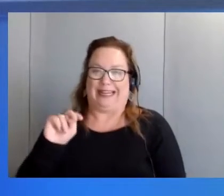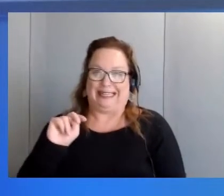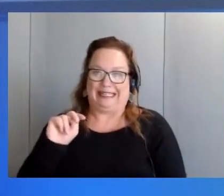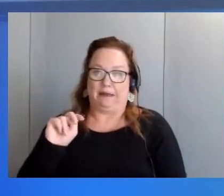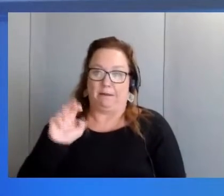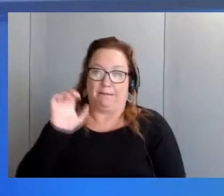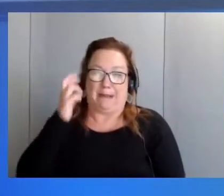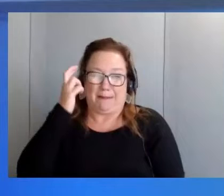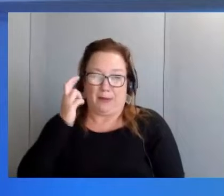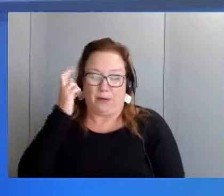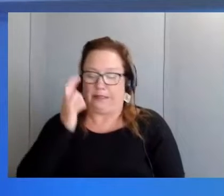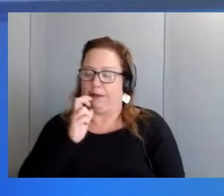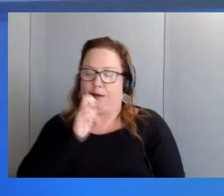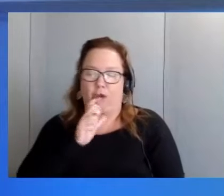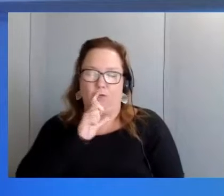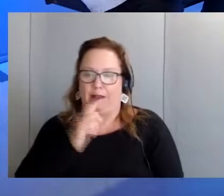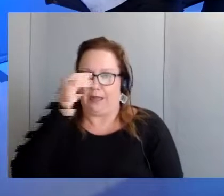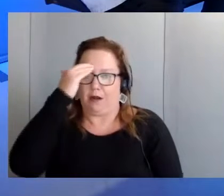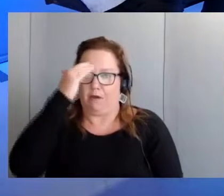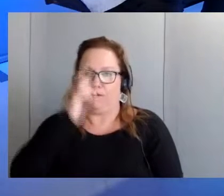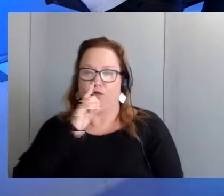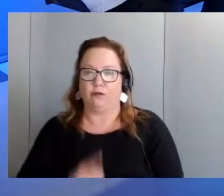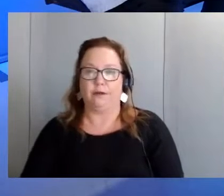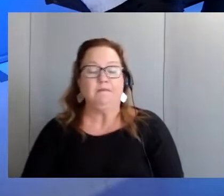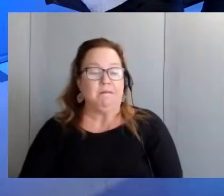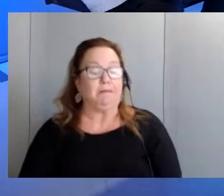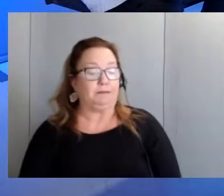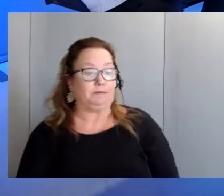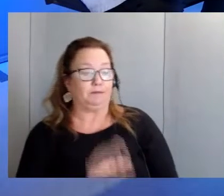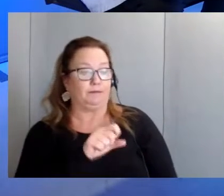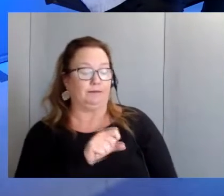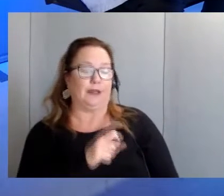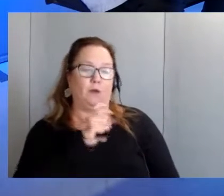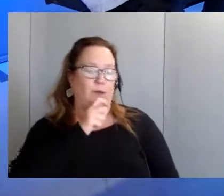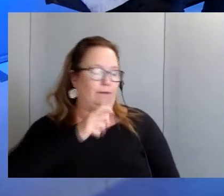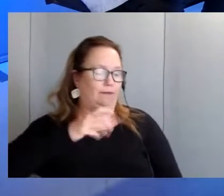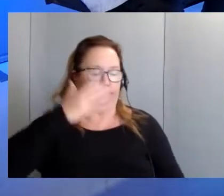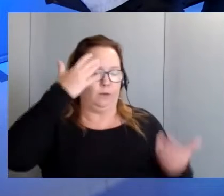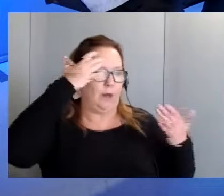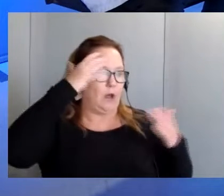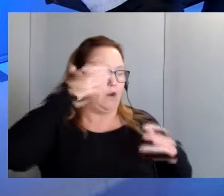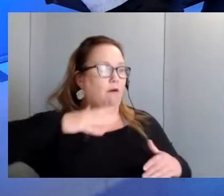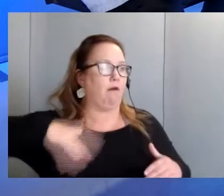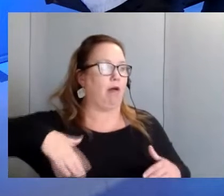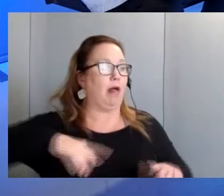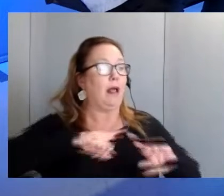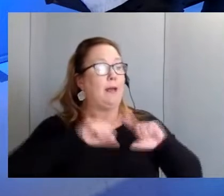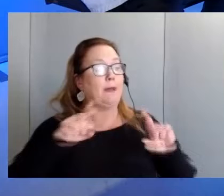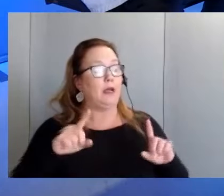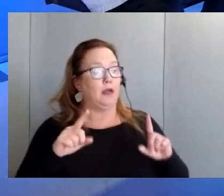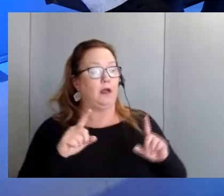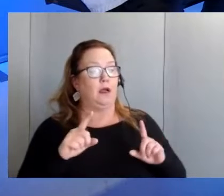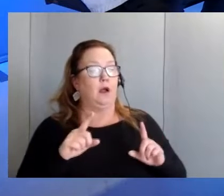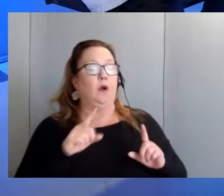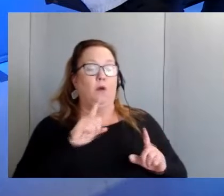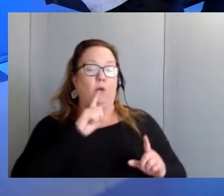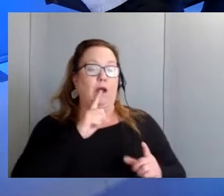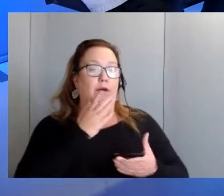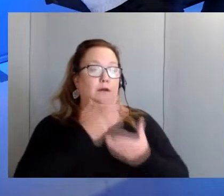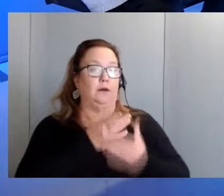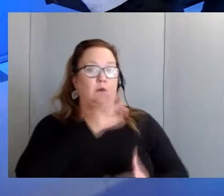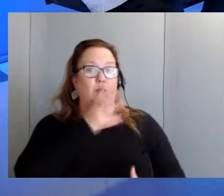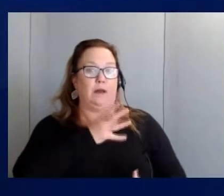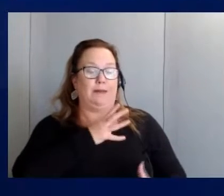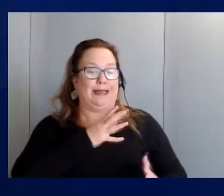But we don't really know. Your thoughts? I mean, I think the jury's still out on that. I will say that one confounder is that women tend to